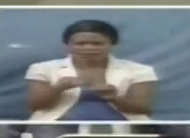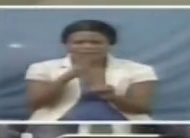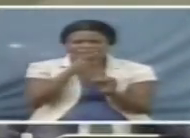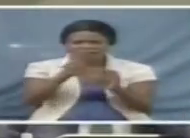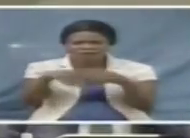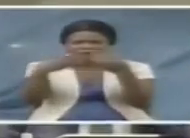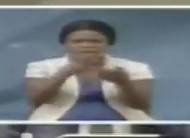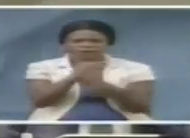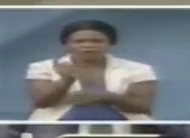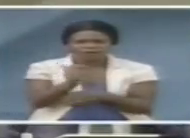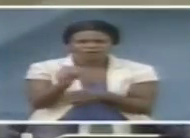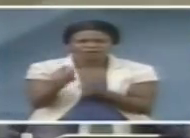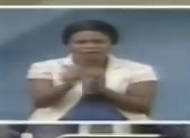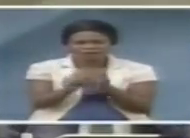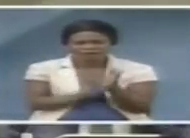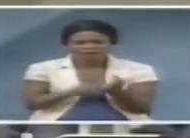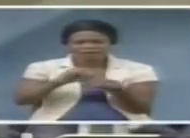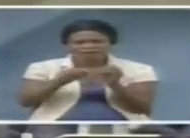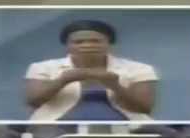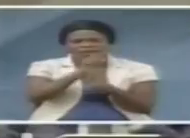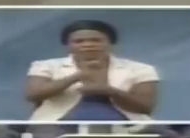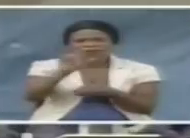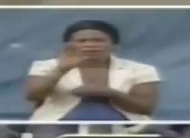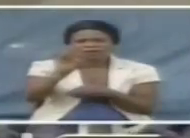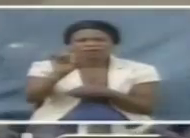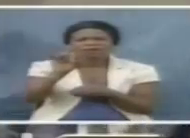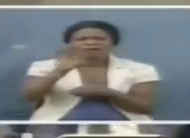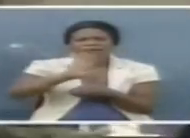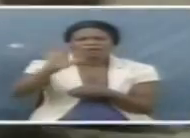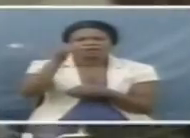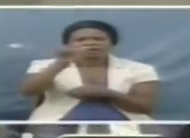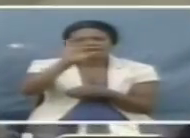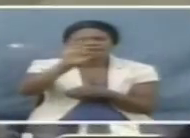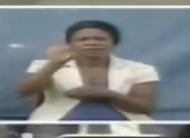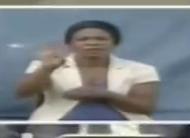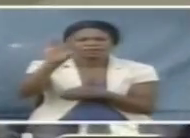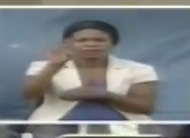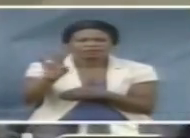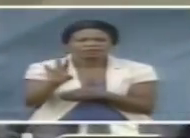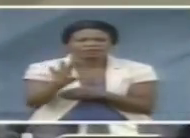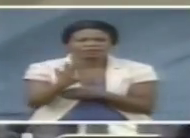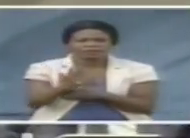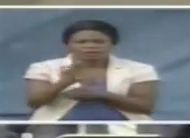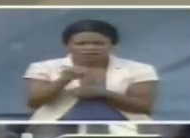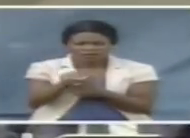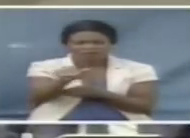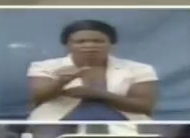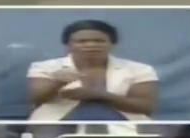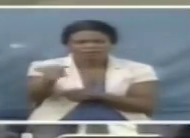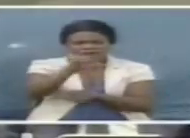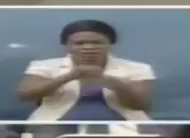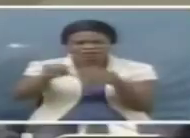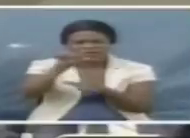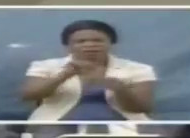House amendments to the Water Supply and Sanitation Act number 28 of 1997 in order to